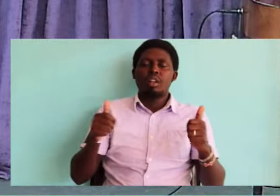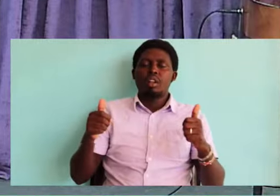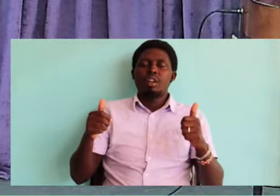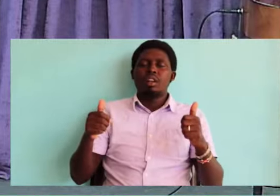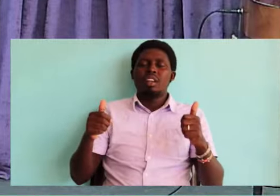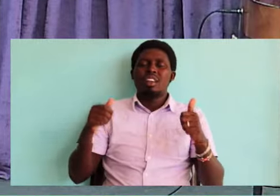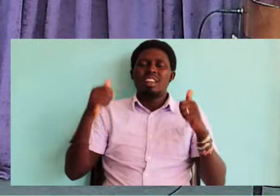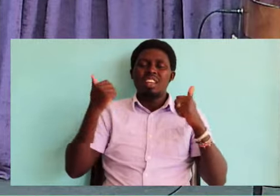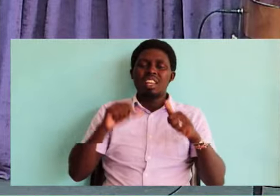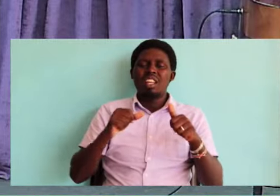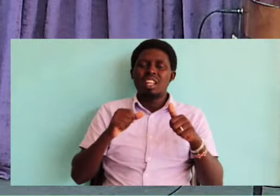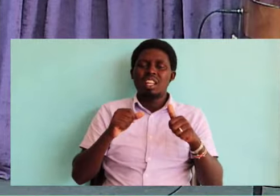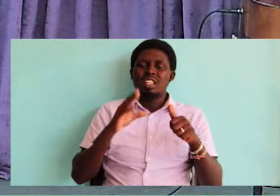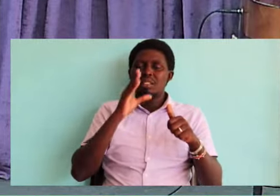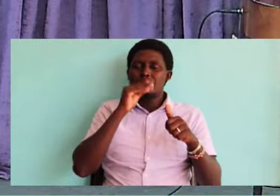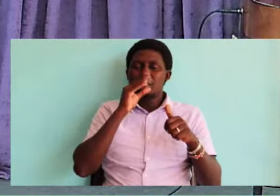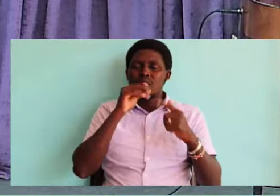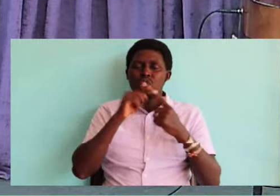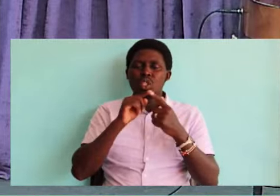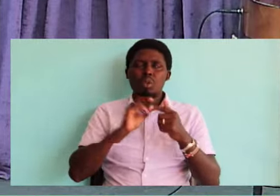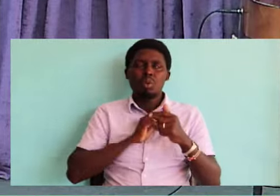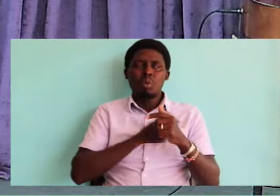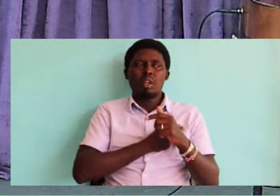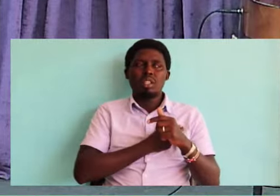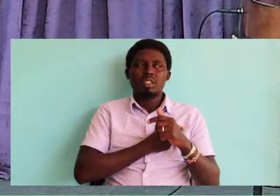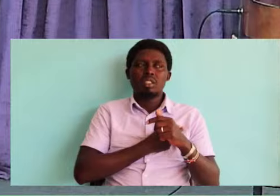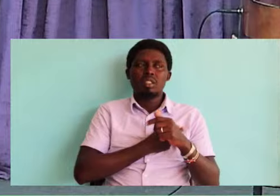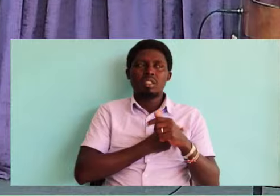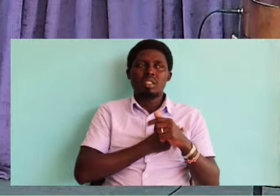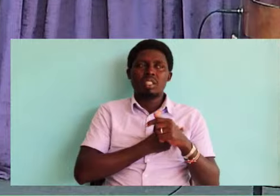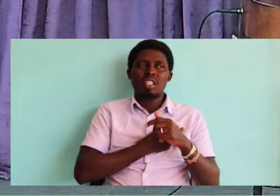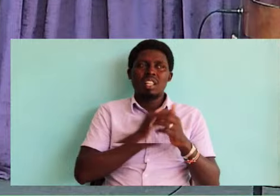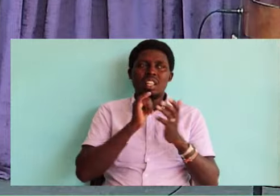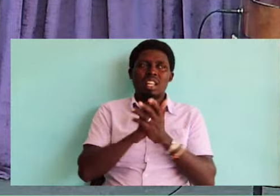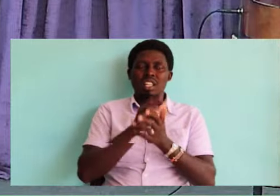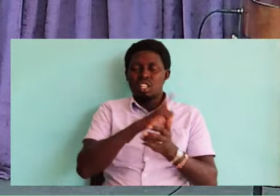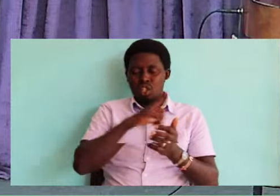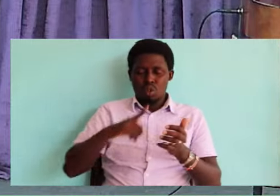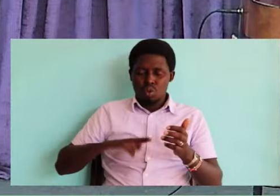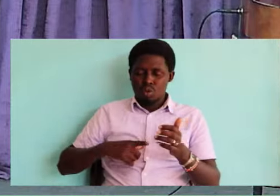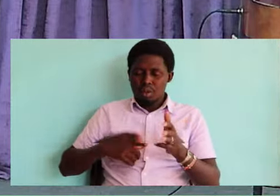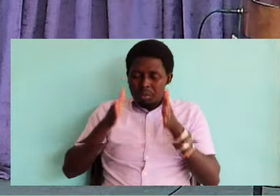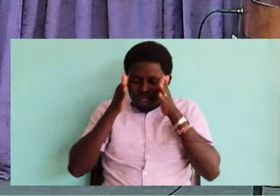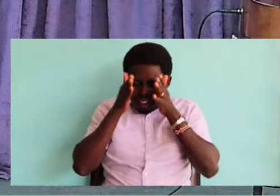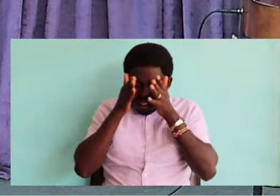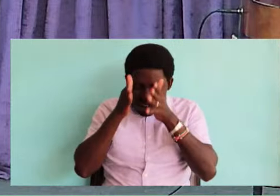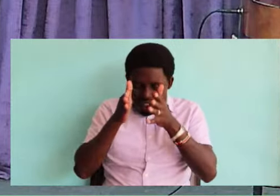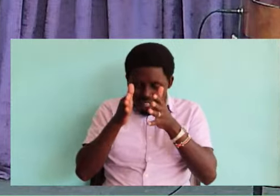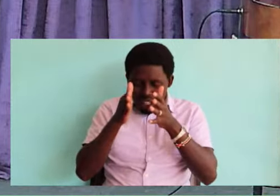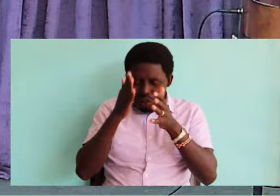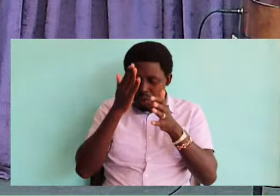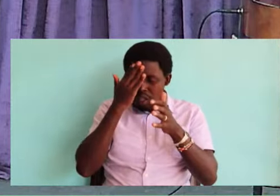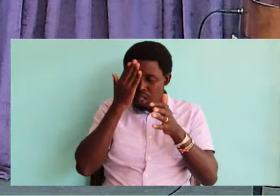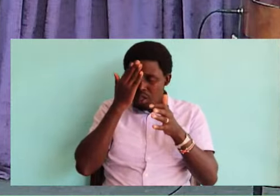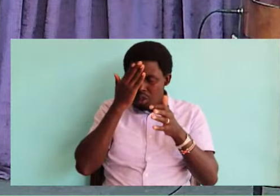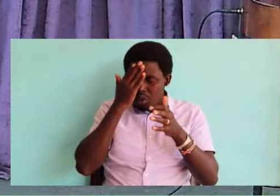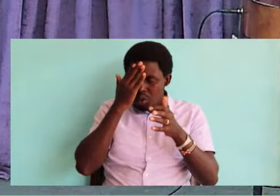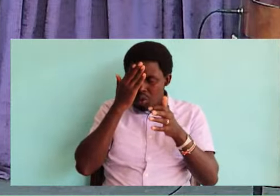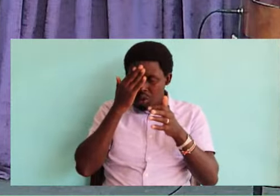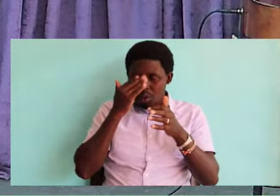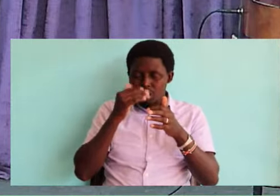Lord, may you speak to each of us, Lord. That, Lord, we may be in tune with you. We may align to